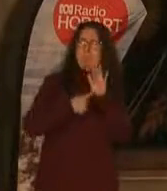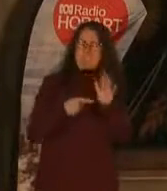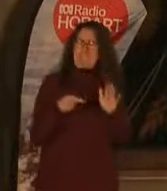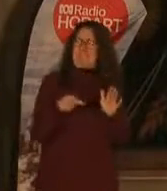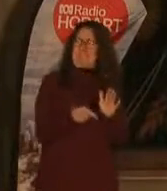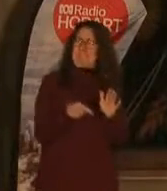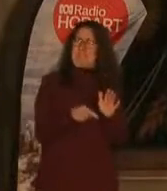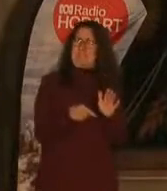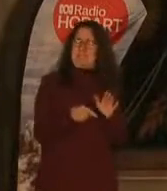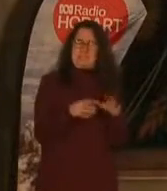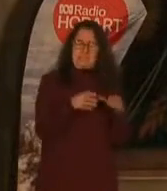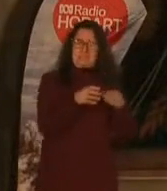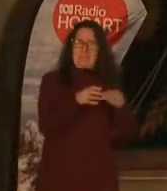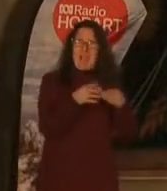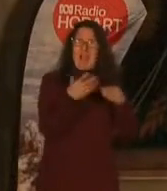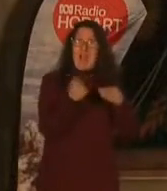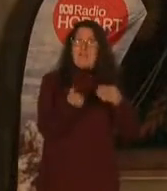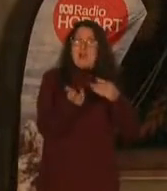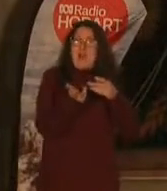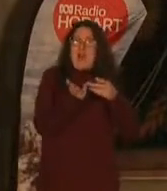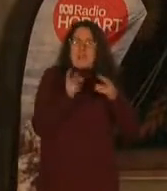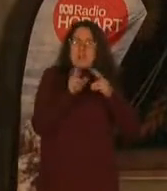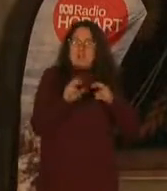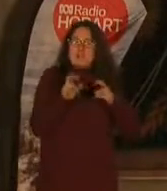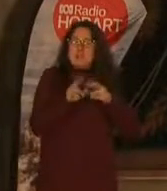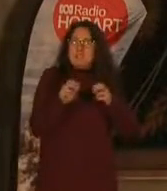lots of smaller research projects.